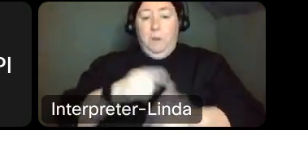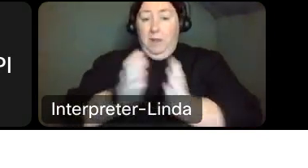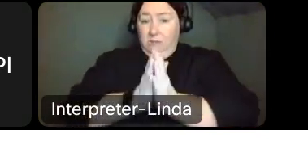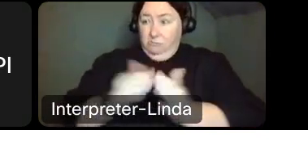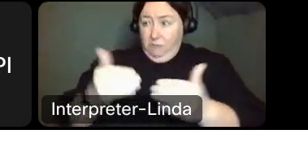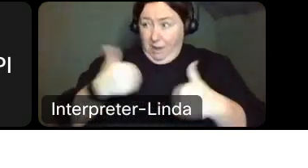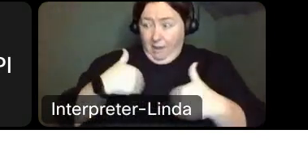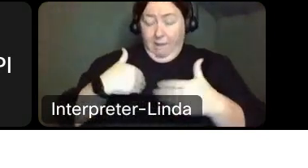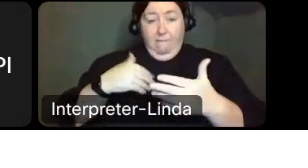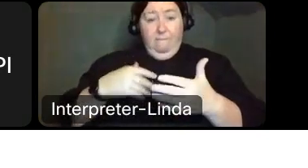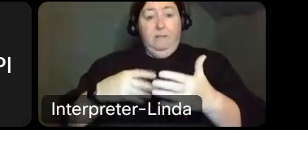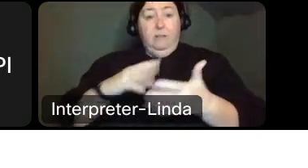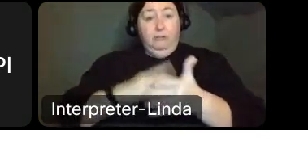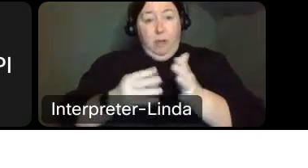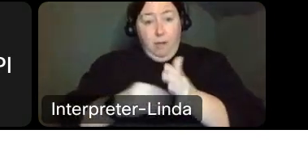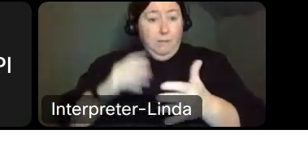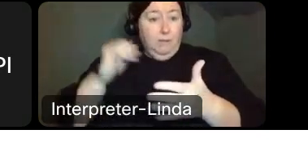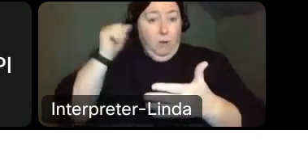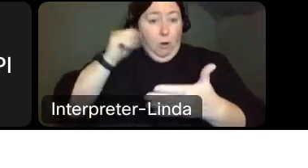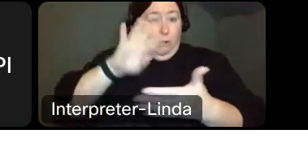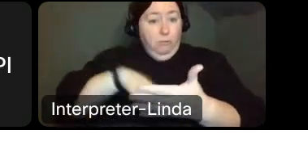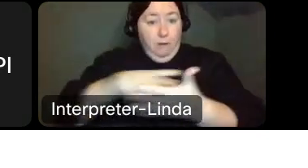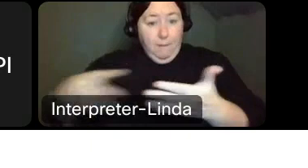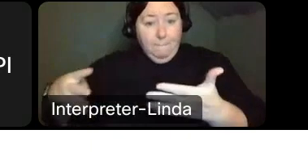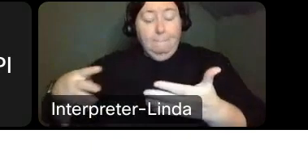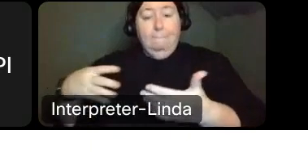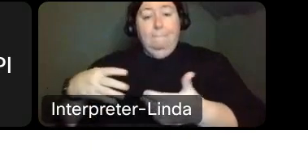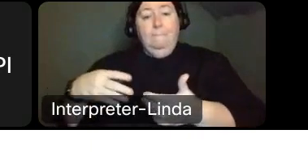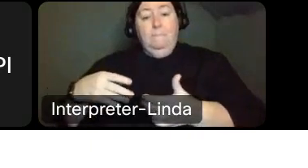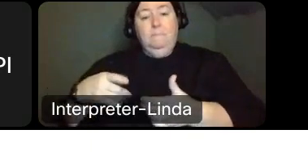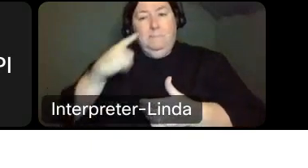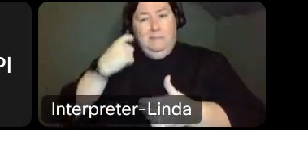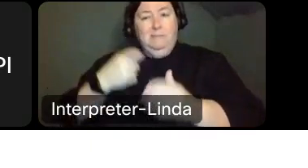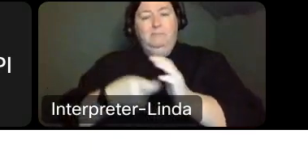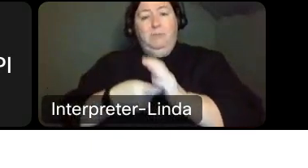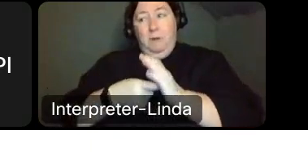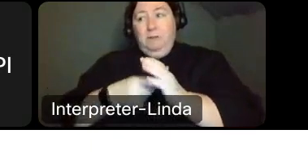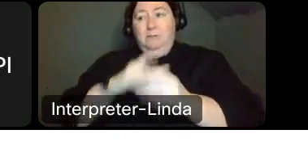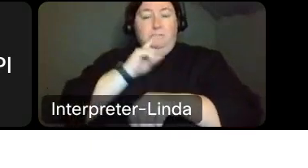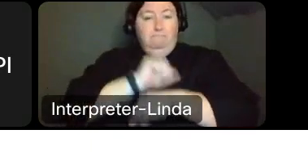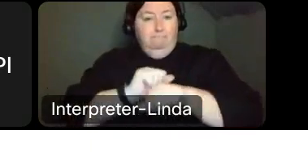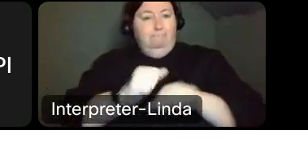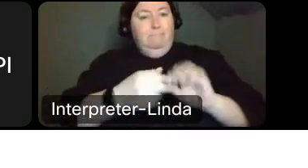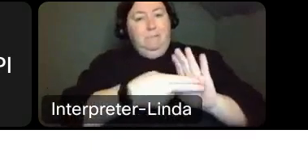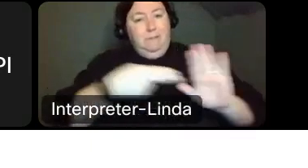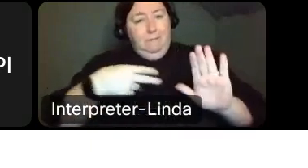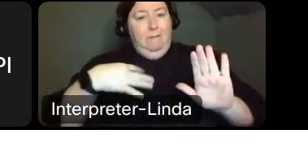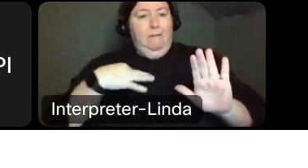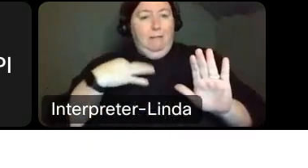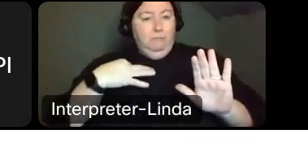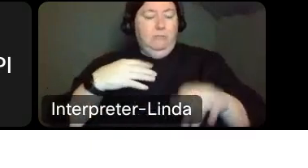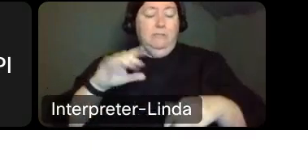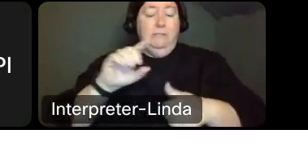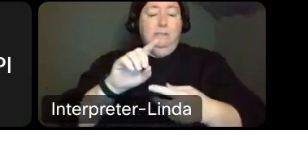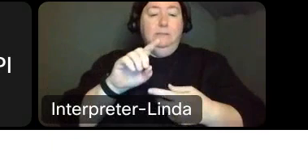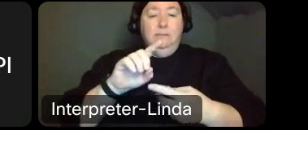the student's audiogram, as an audiogram is required for any student to be eligible for DF or HI